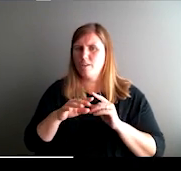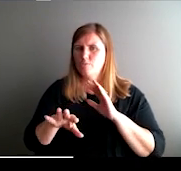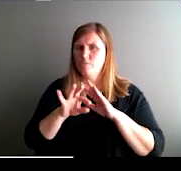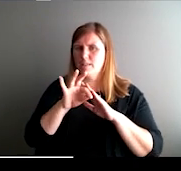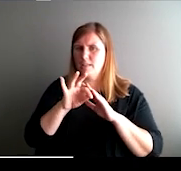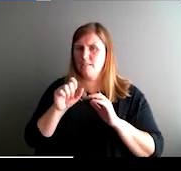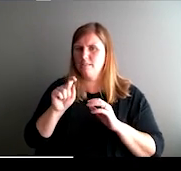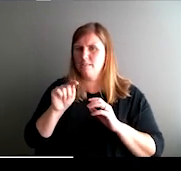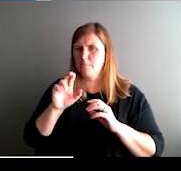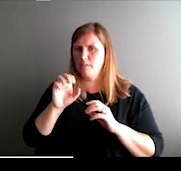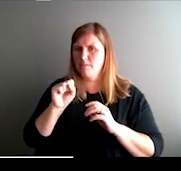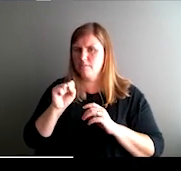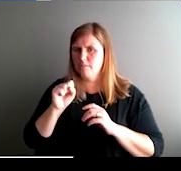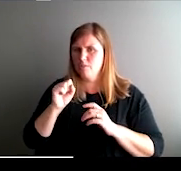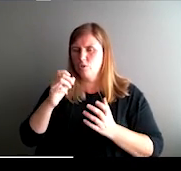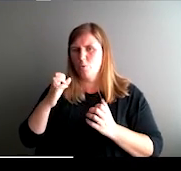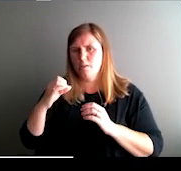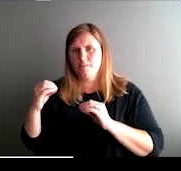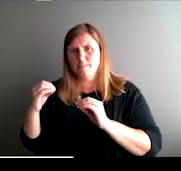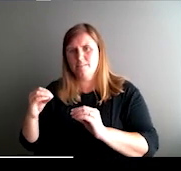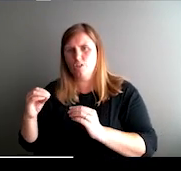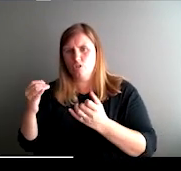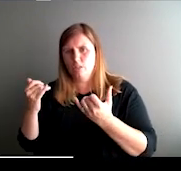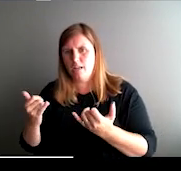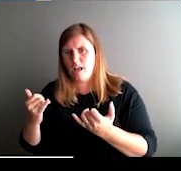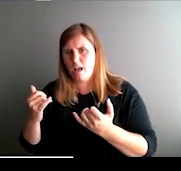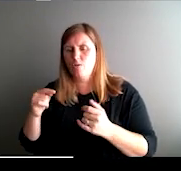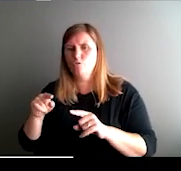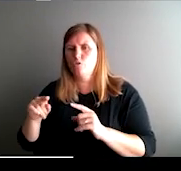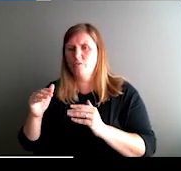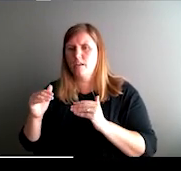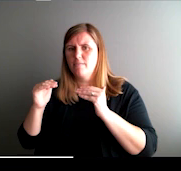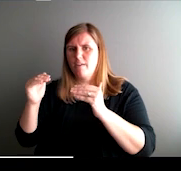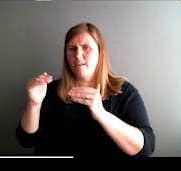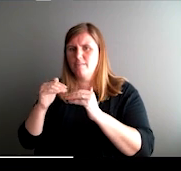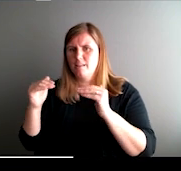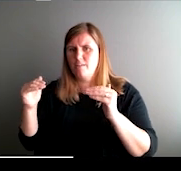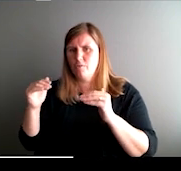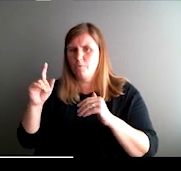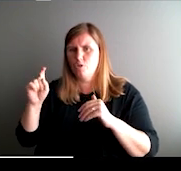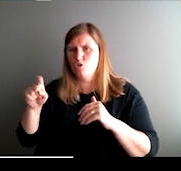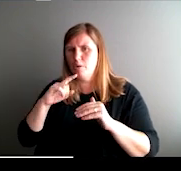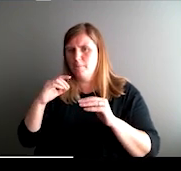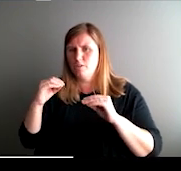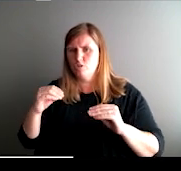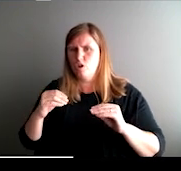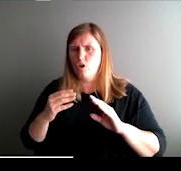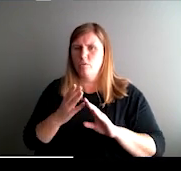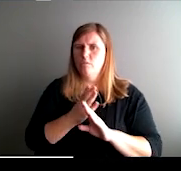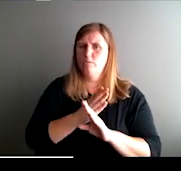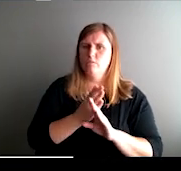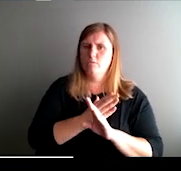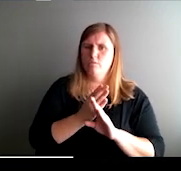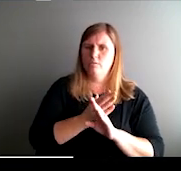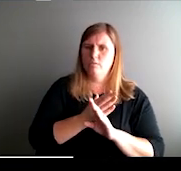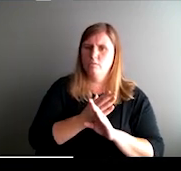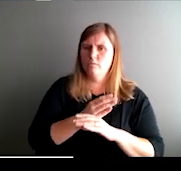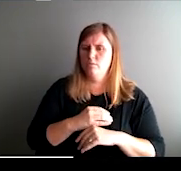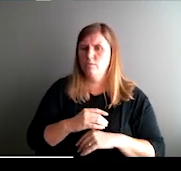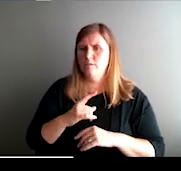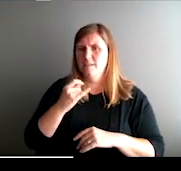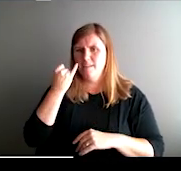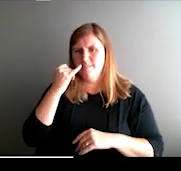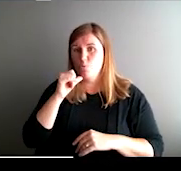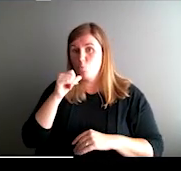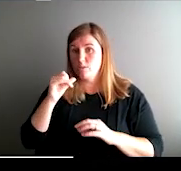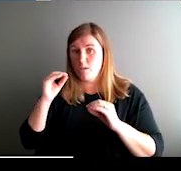stimuli. You want to teach it now at the advanced, but just know it should be taught a little earlier than this. If it